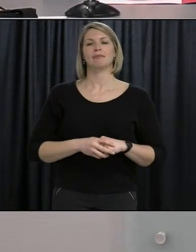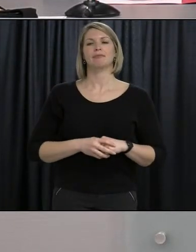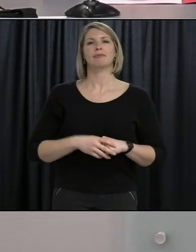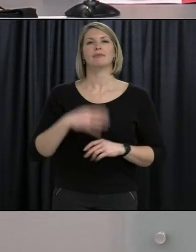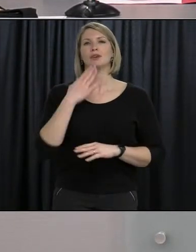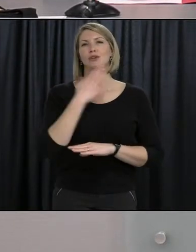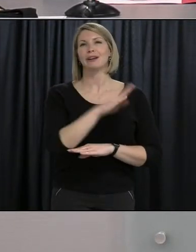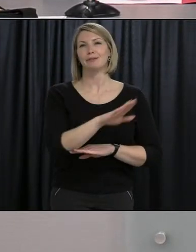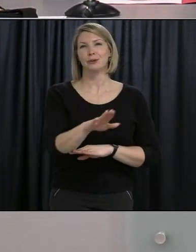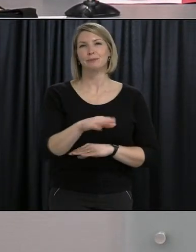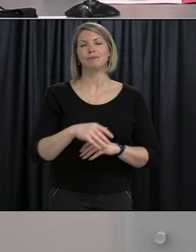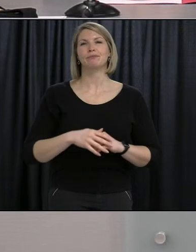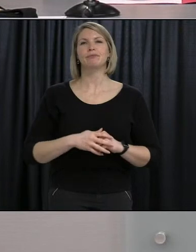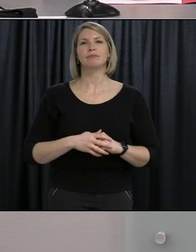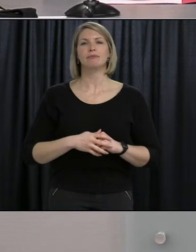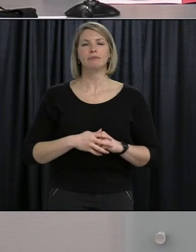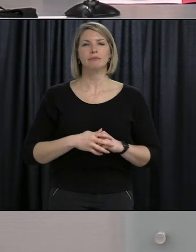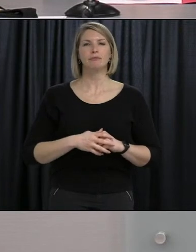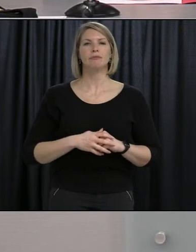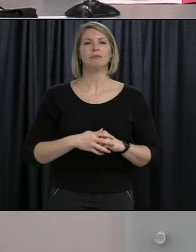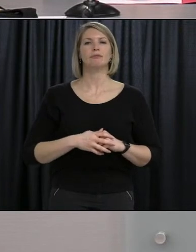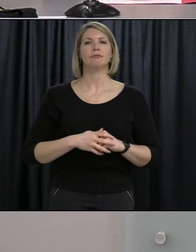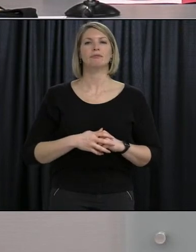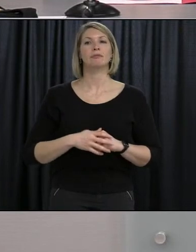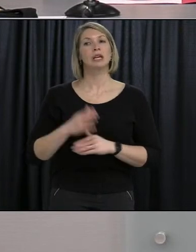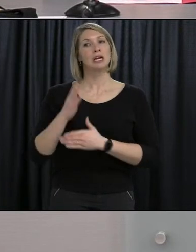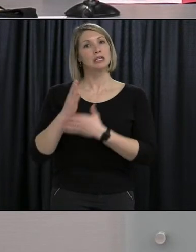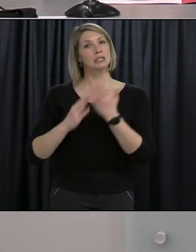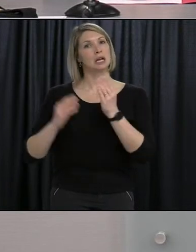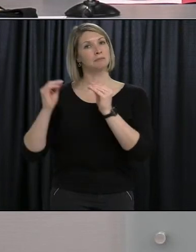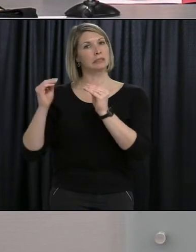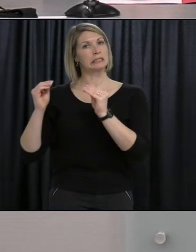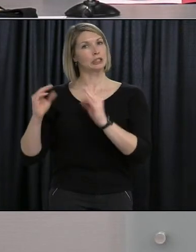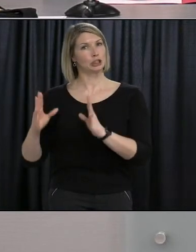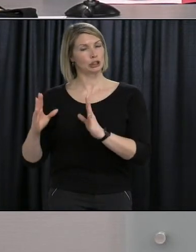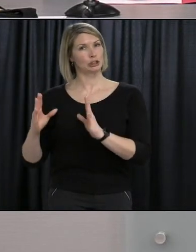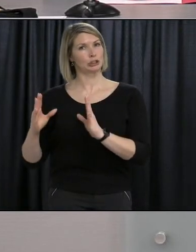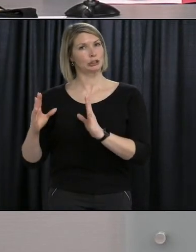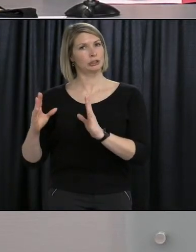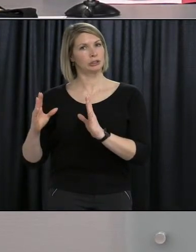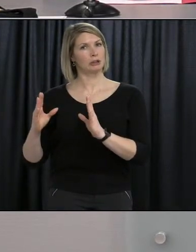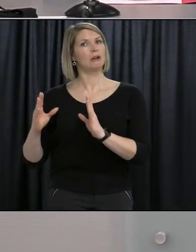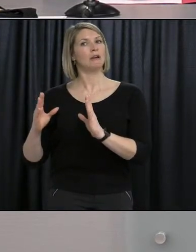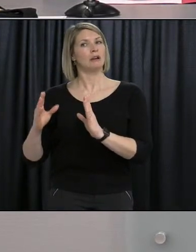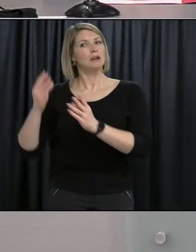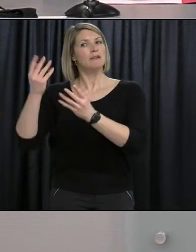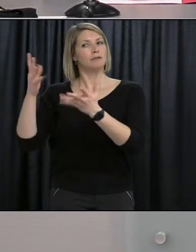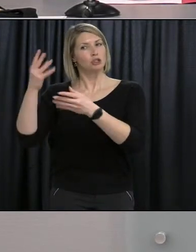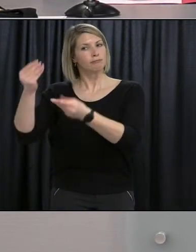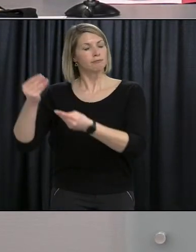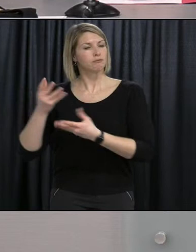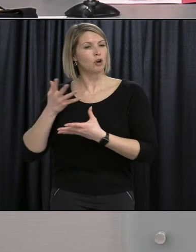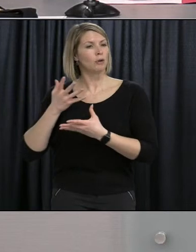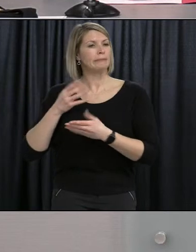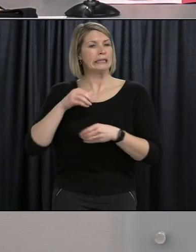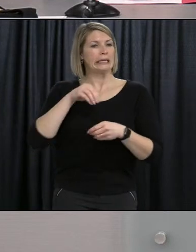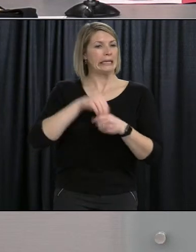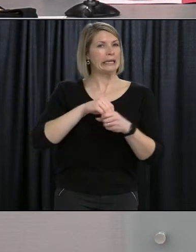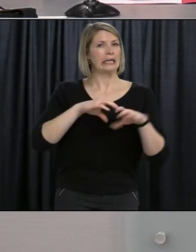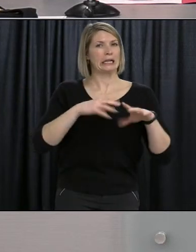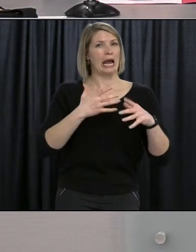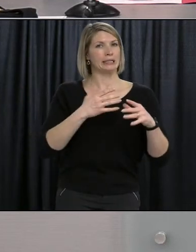Good afternoon. We're told by some educators that the school district is planning for in-class instruction